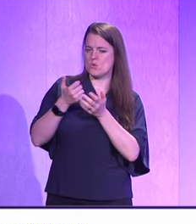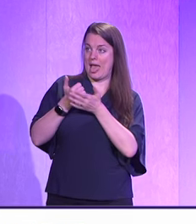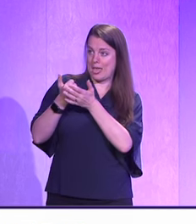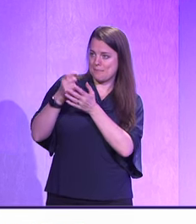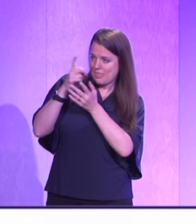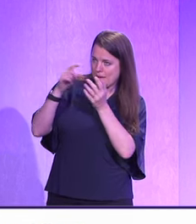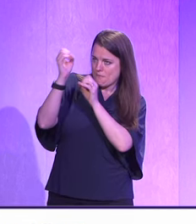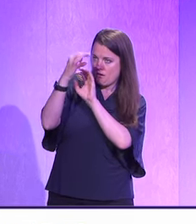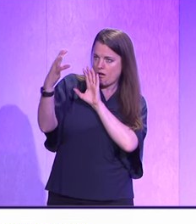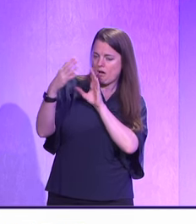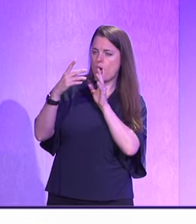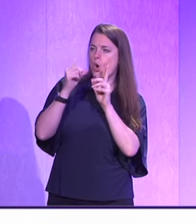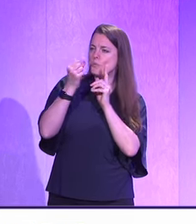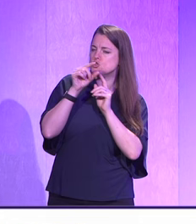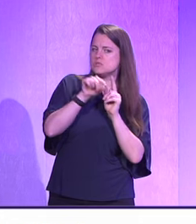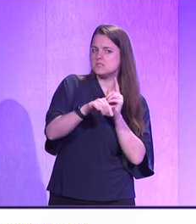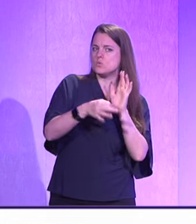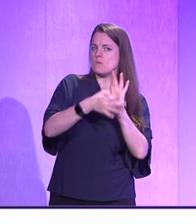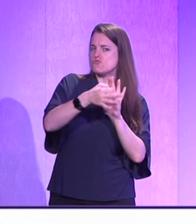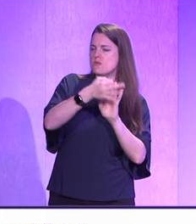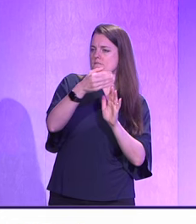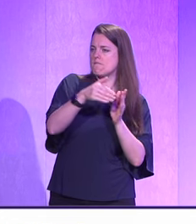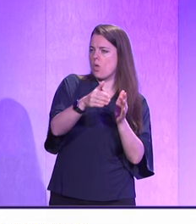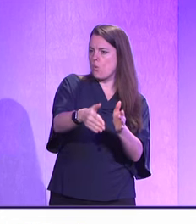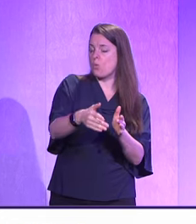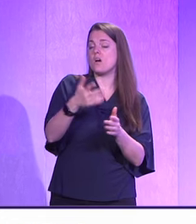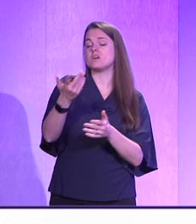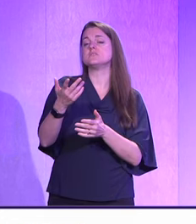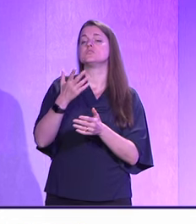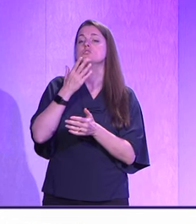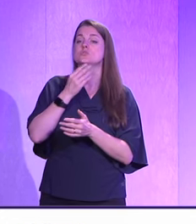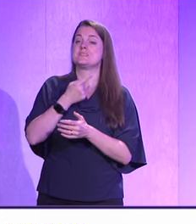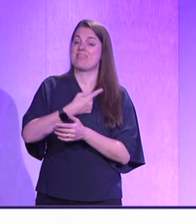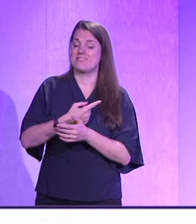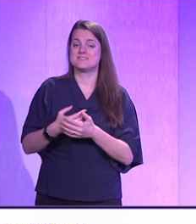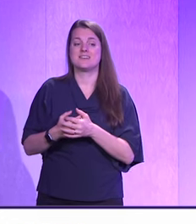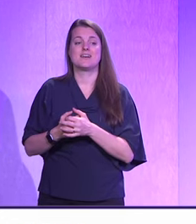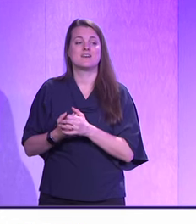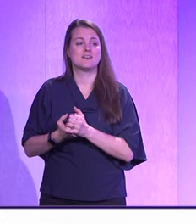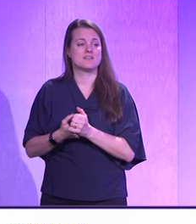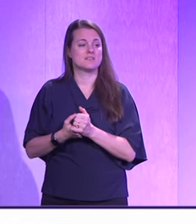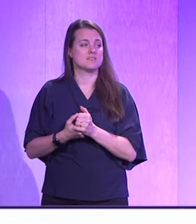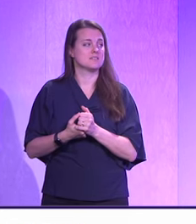opportunities to improve flow. And then a technique using the Team Topologies